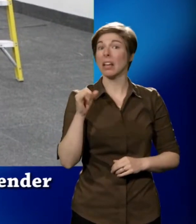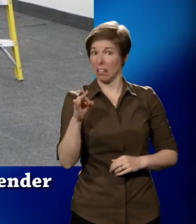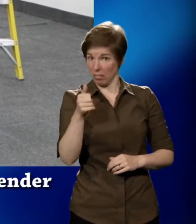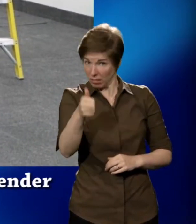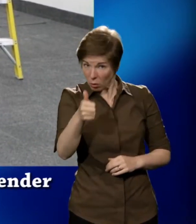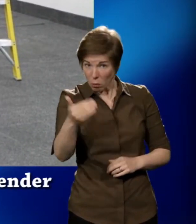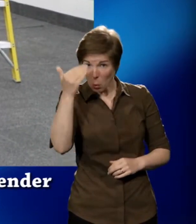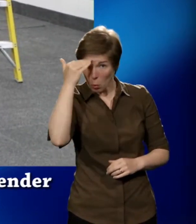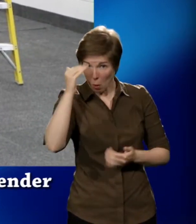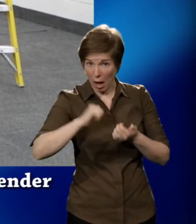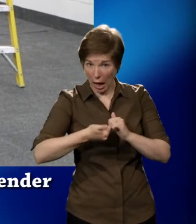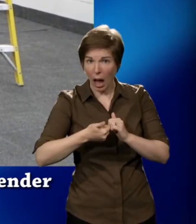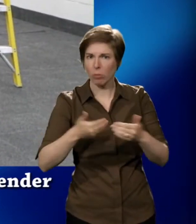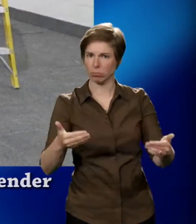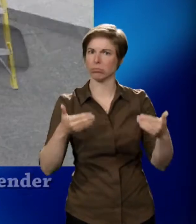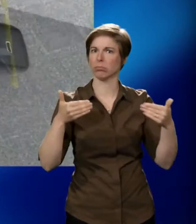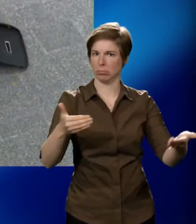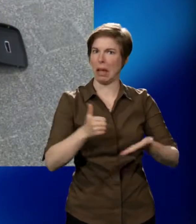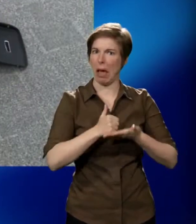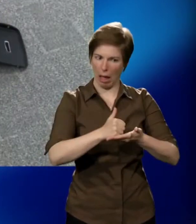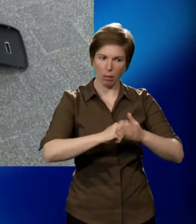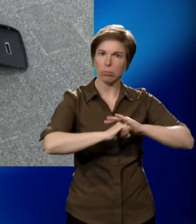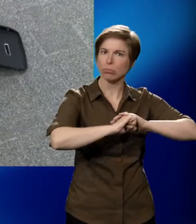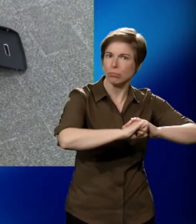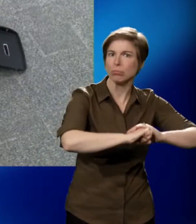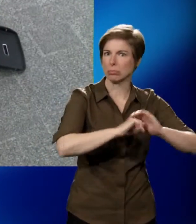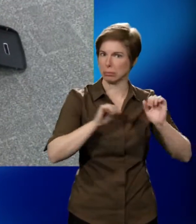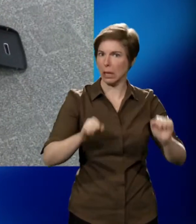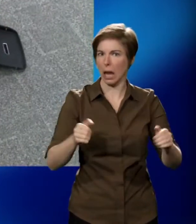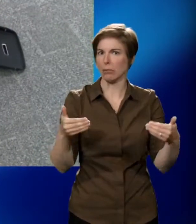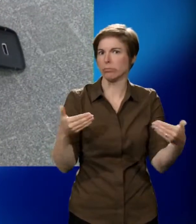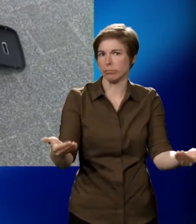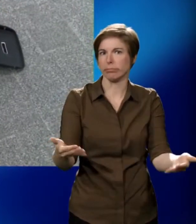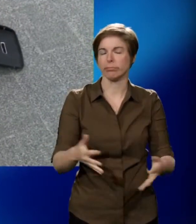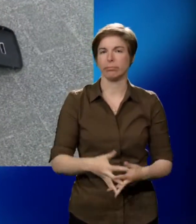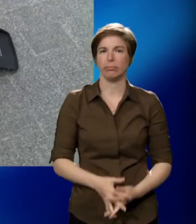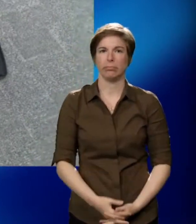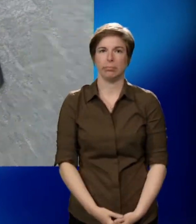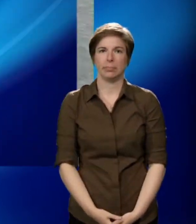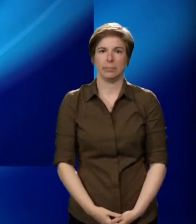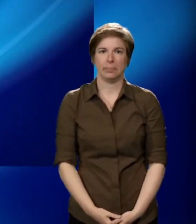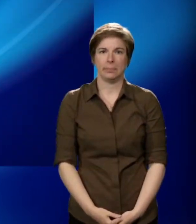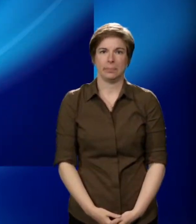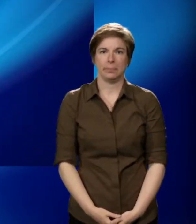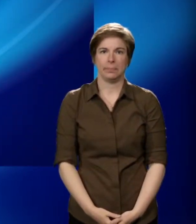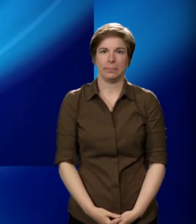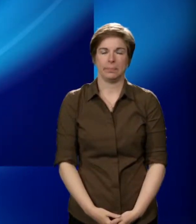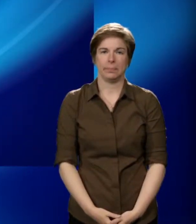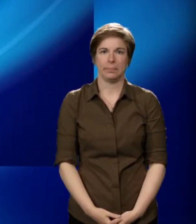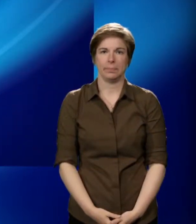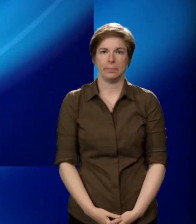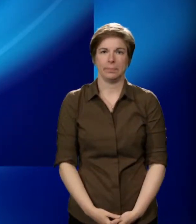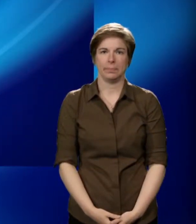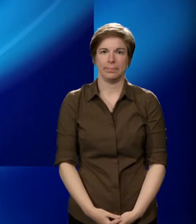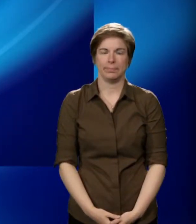aid, please render the appropriate level of first aid you feel comfortable with that person.